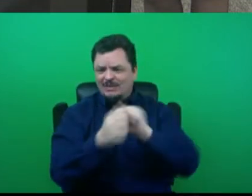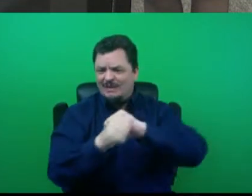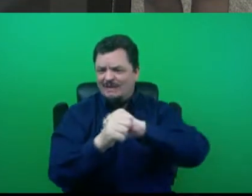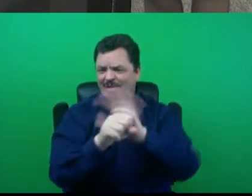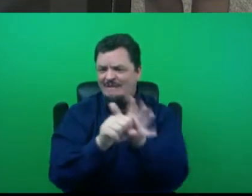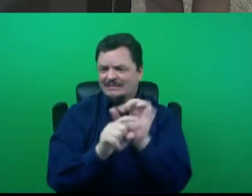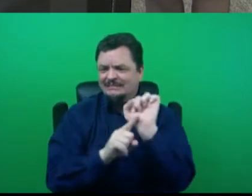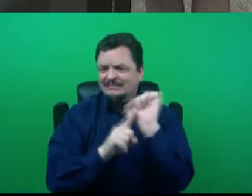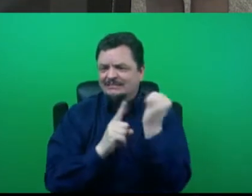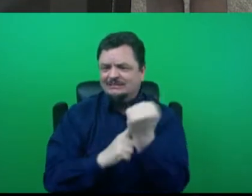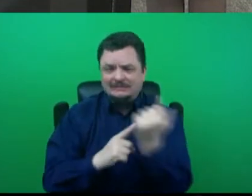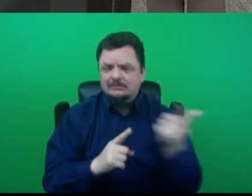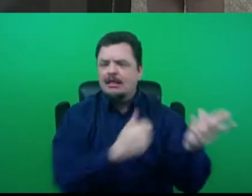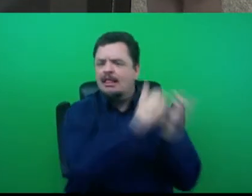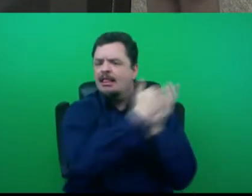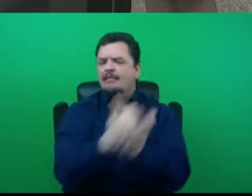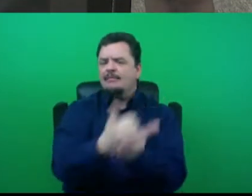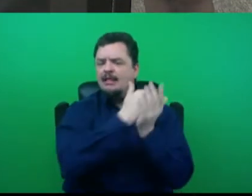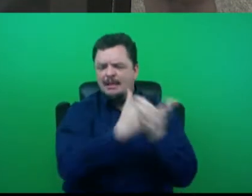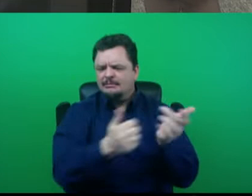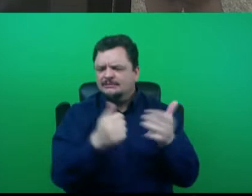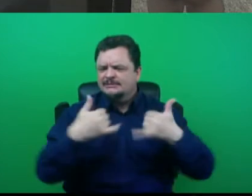commissioners